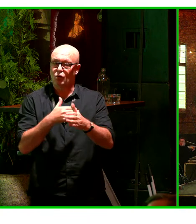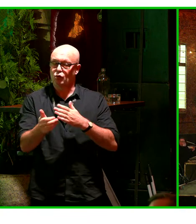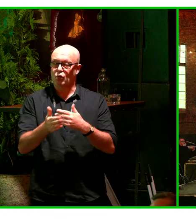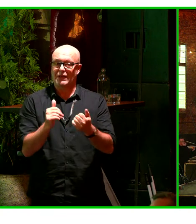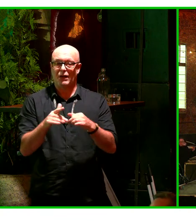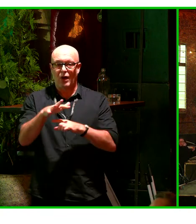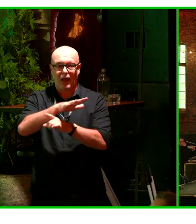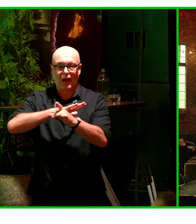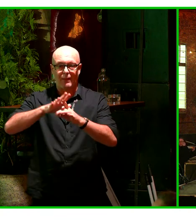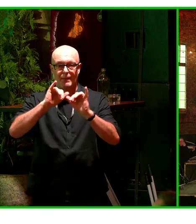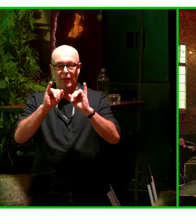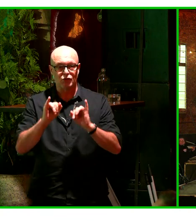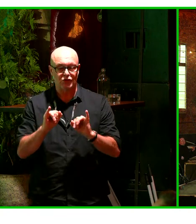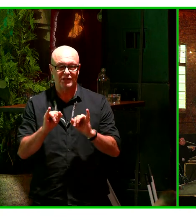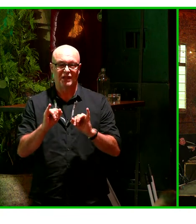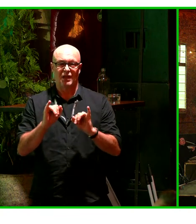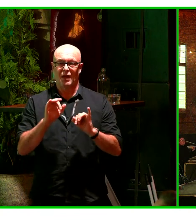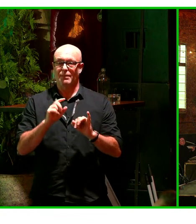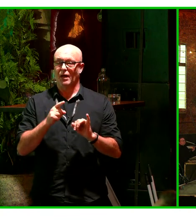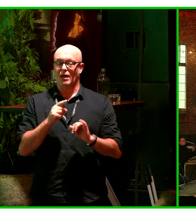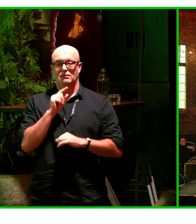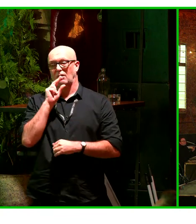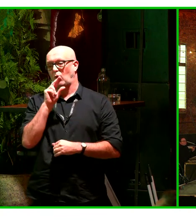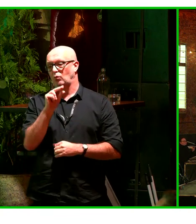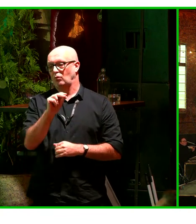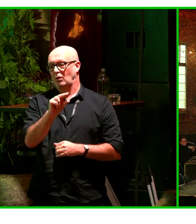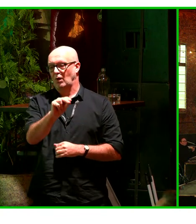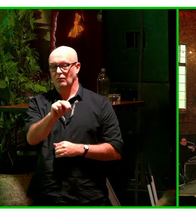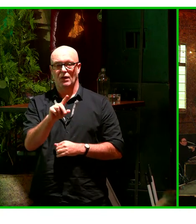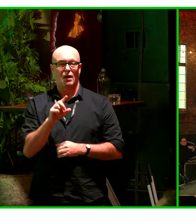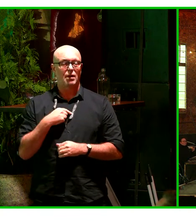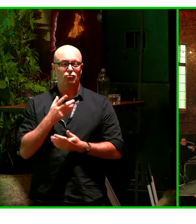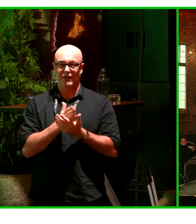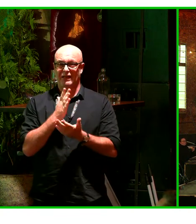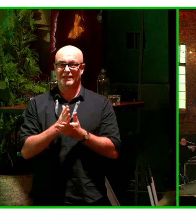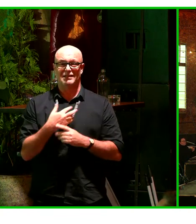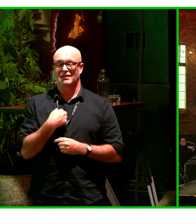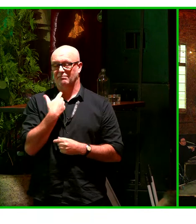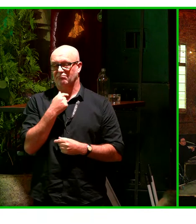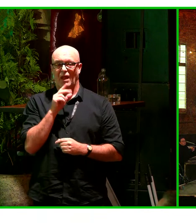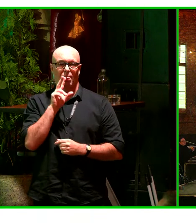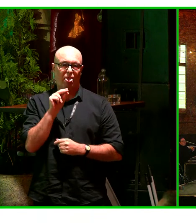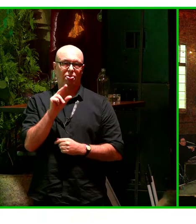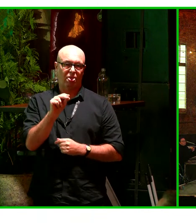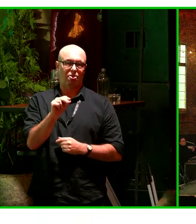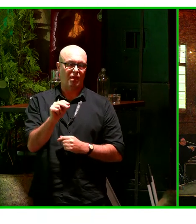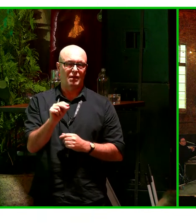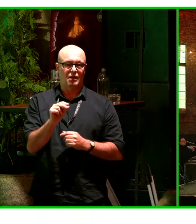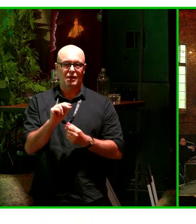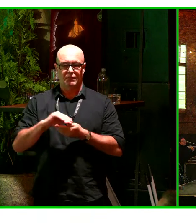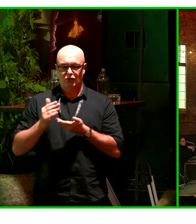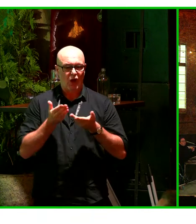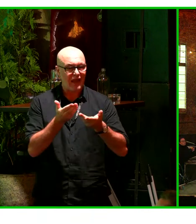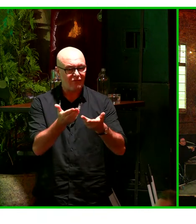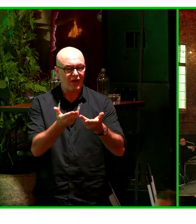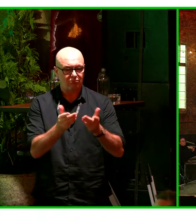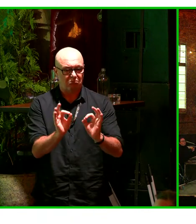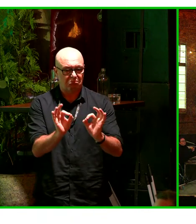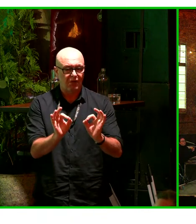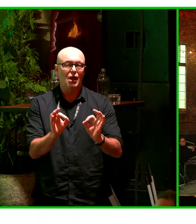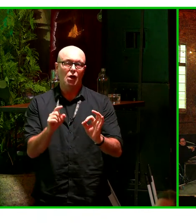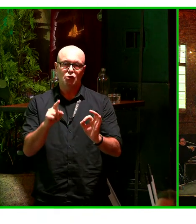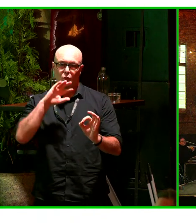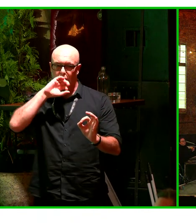emergency, but then just rehearse a soundbite with no delivery. So we're going to be holding